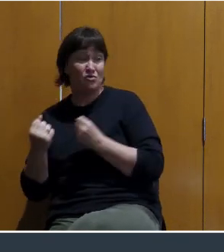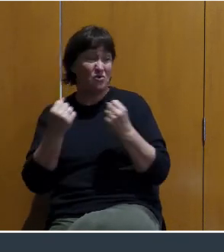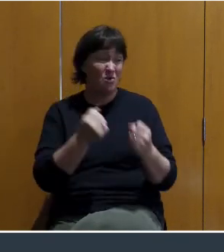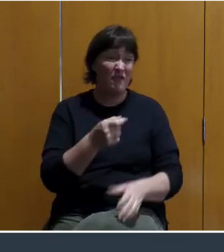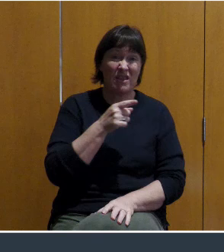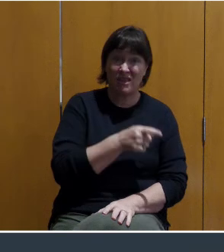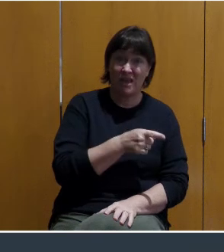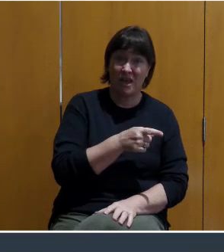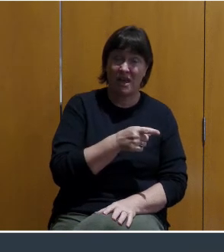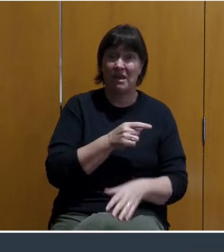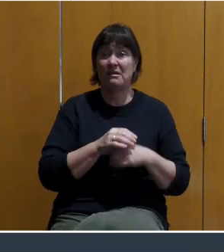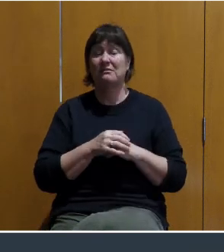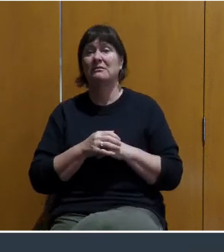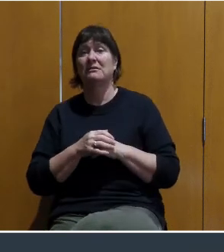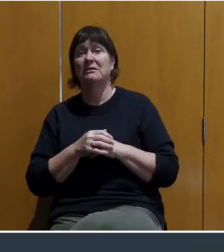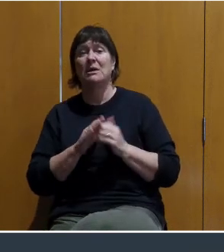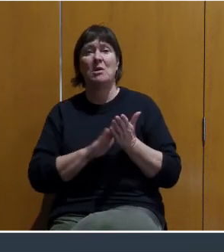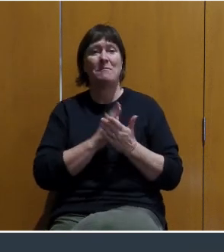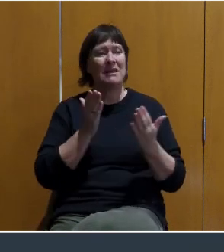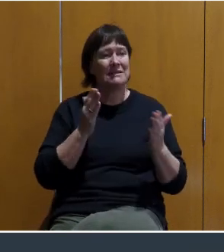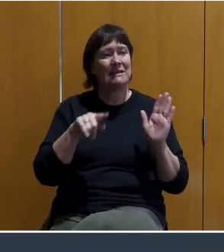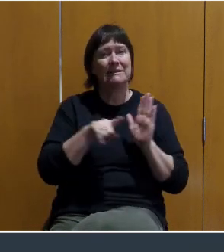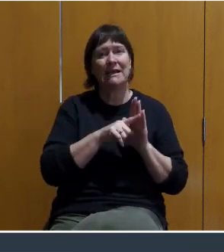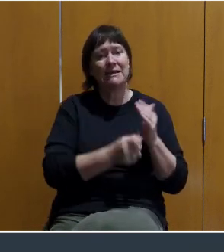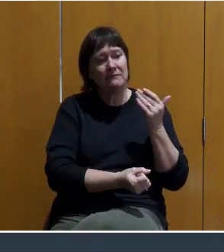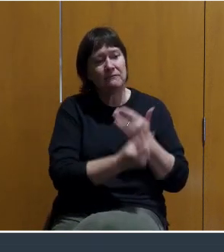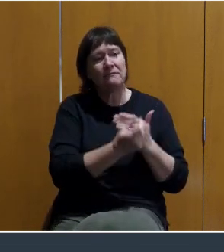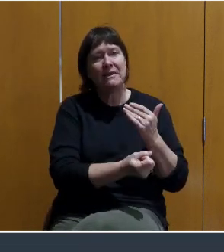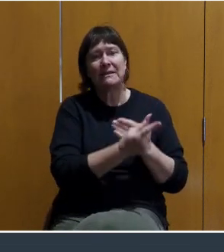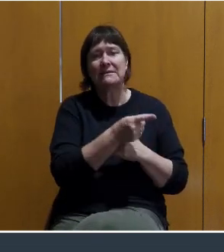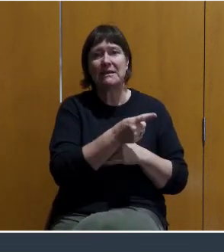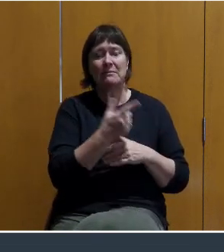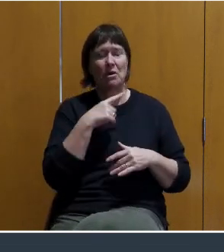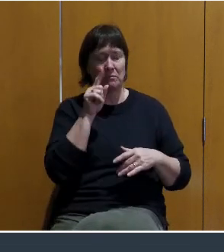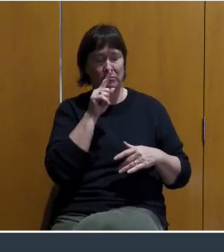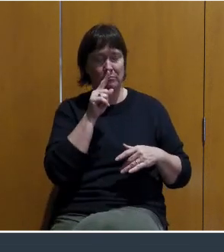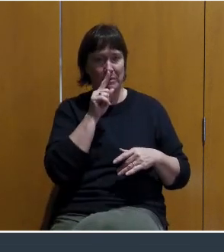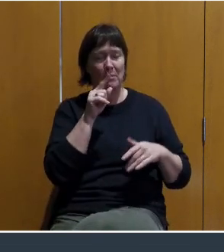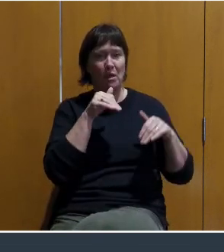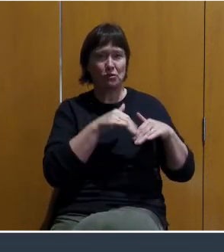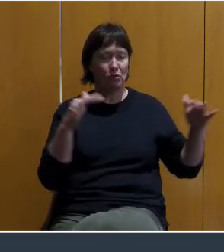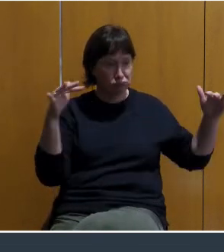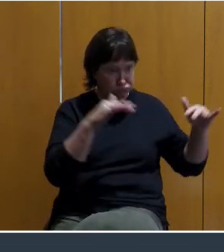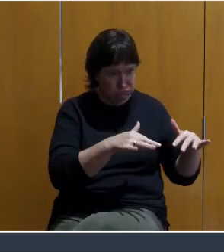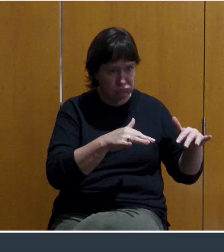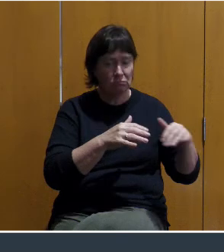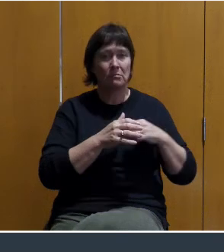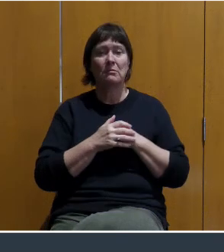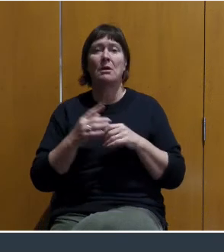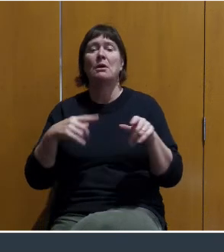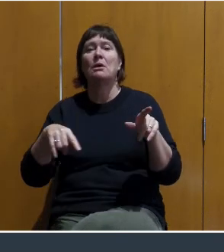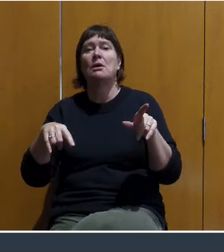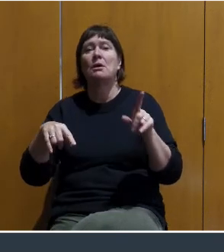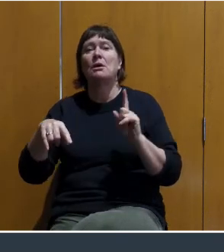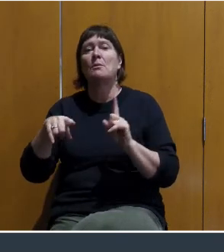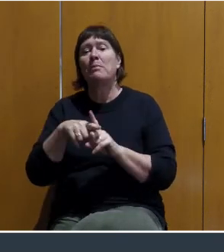for negative interactions, and within there as well, also overuse of the